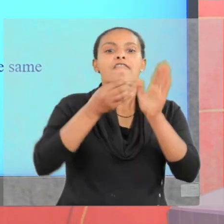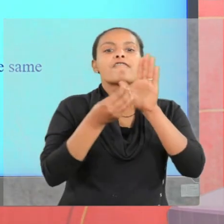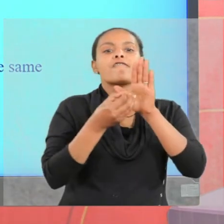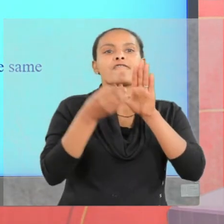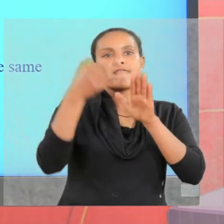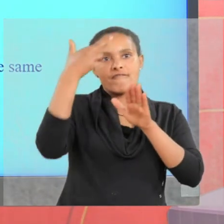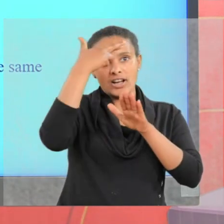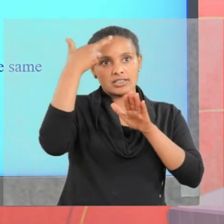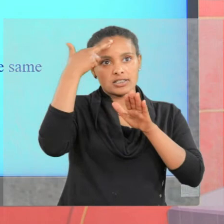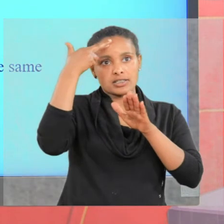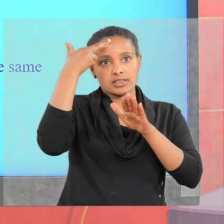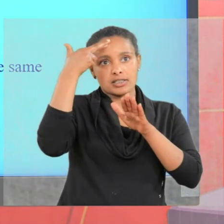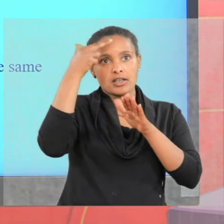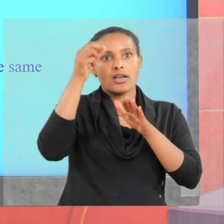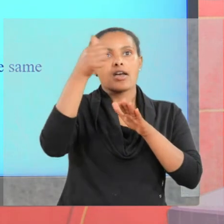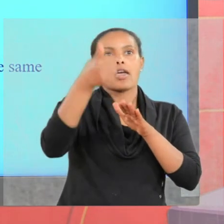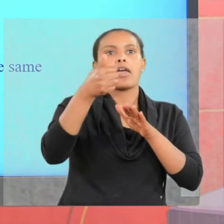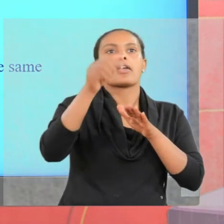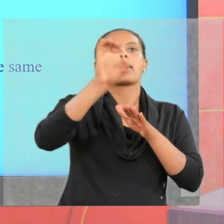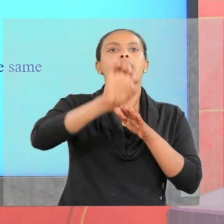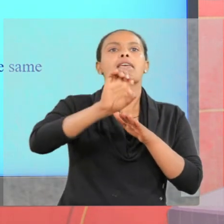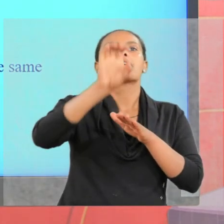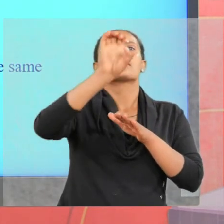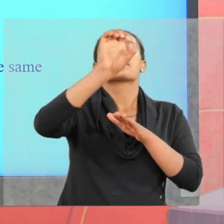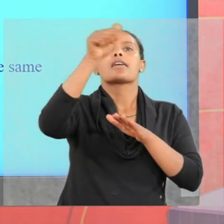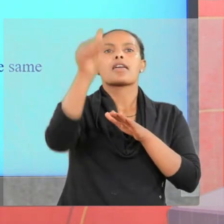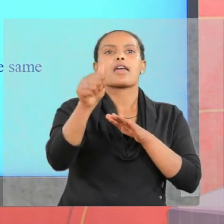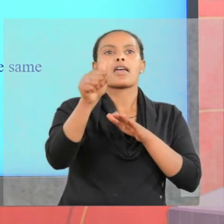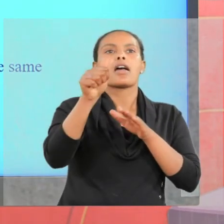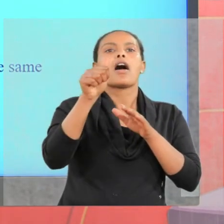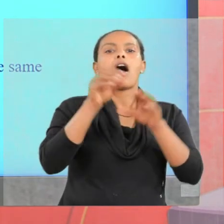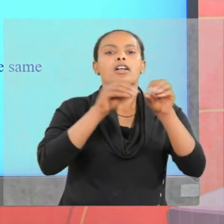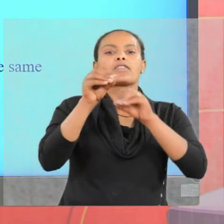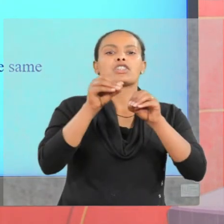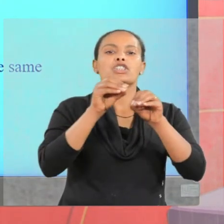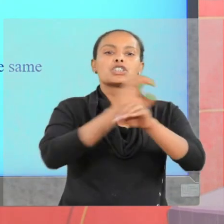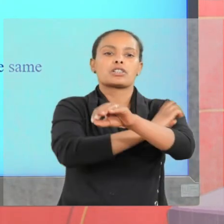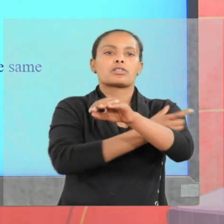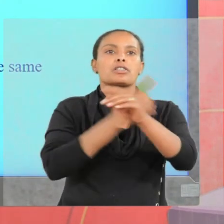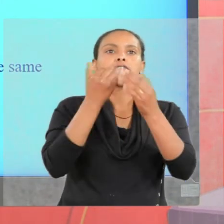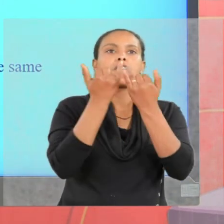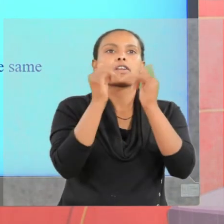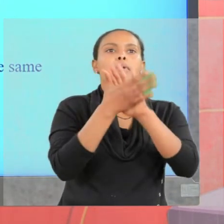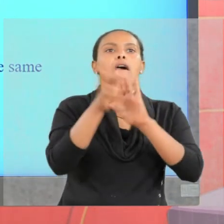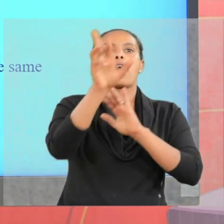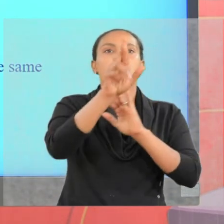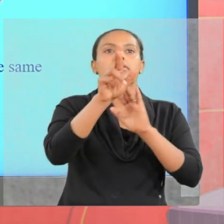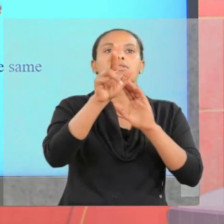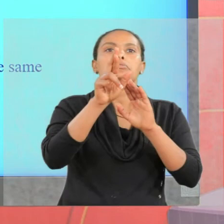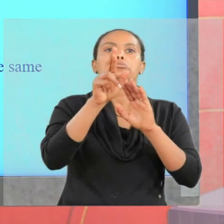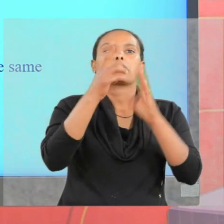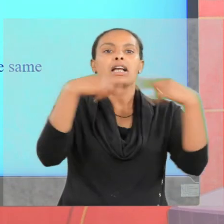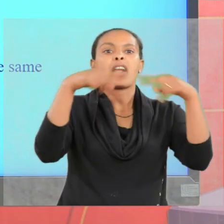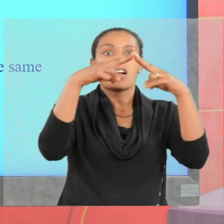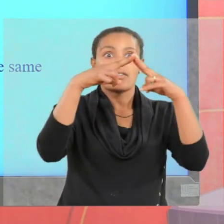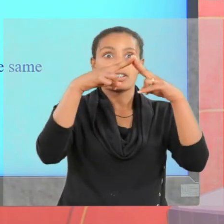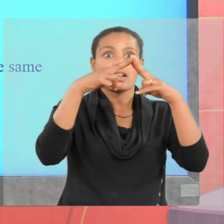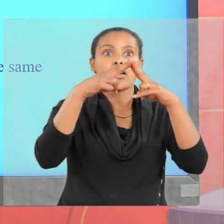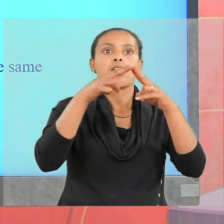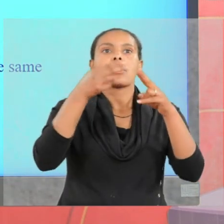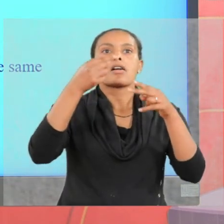factor A times e raised to minus em. This is activation energy divided by R is universal gas constant